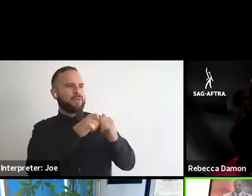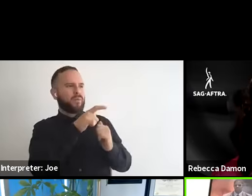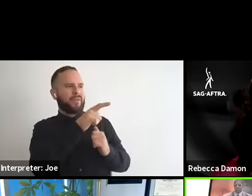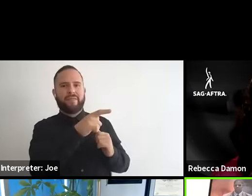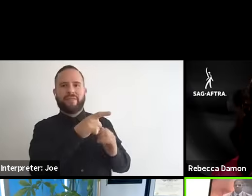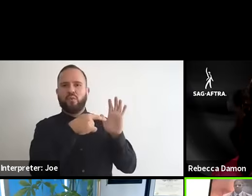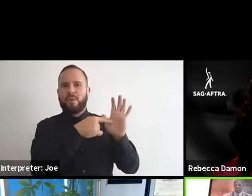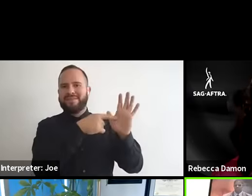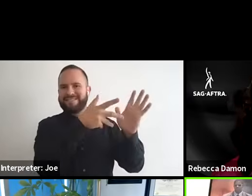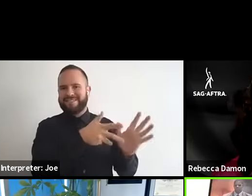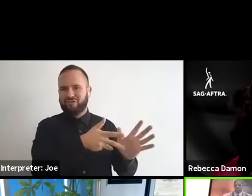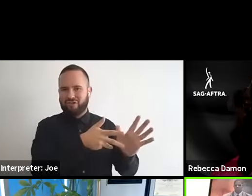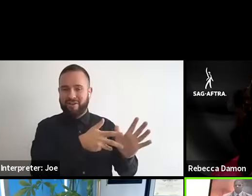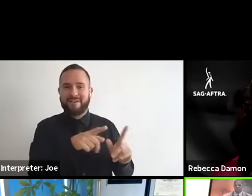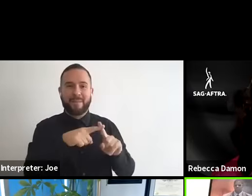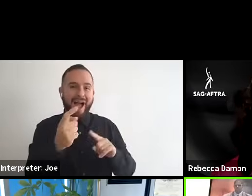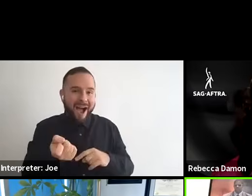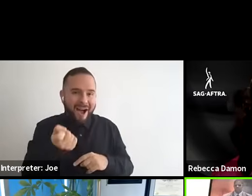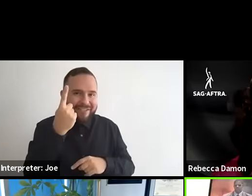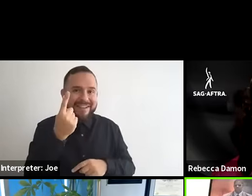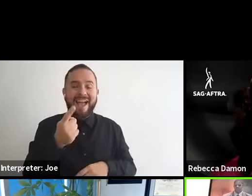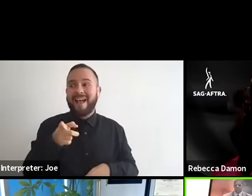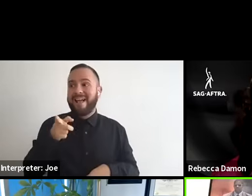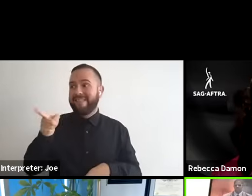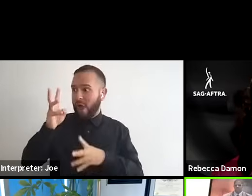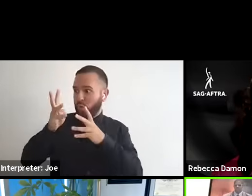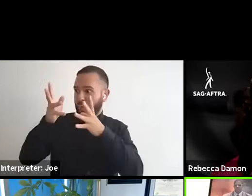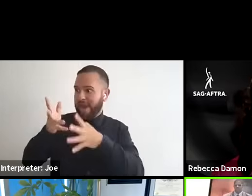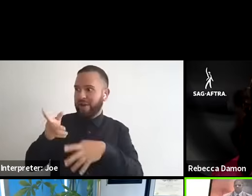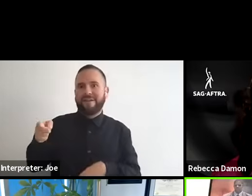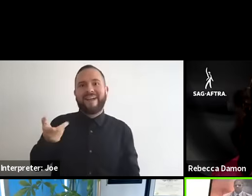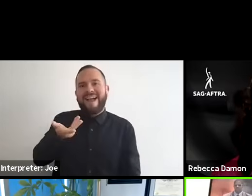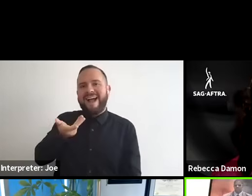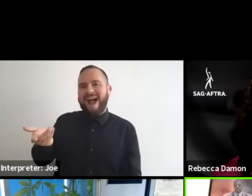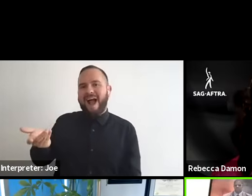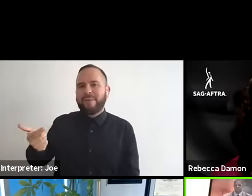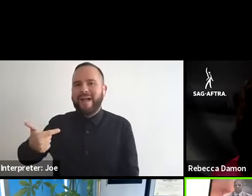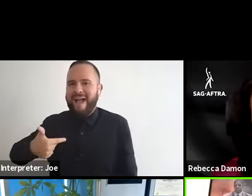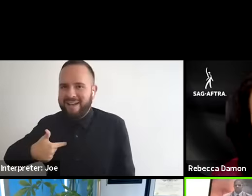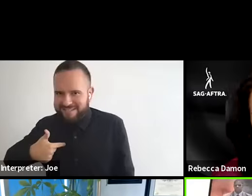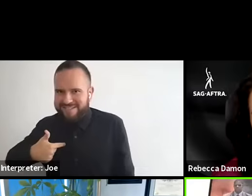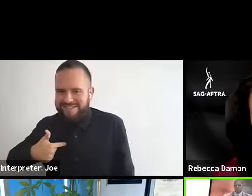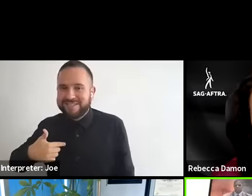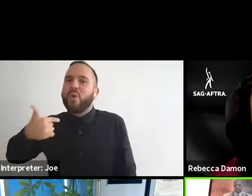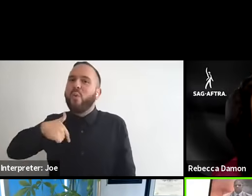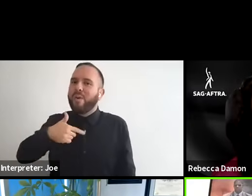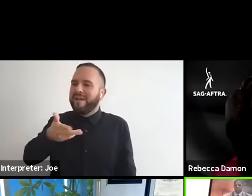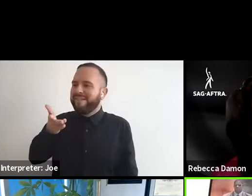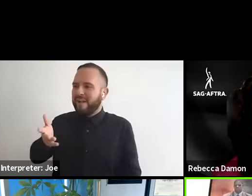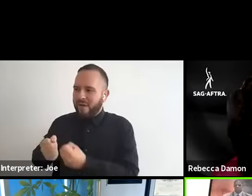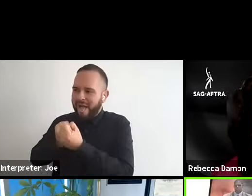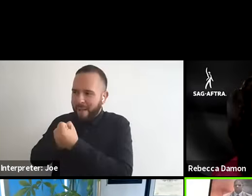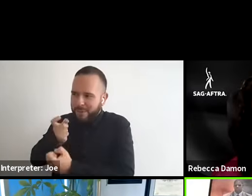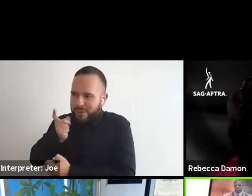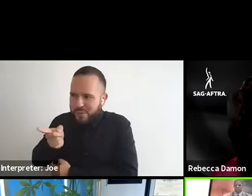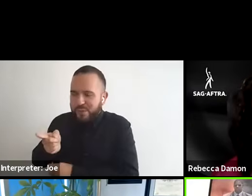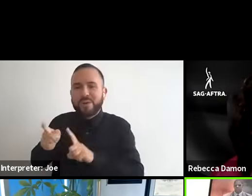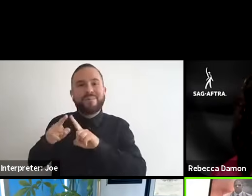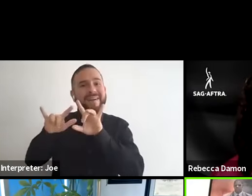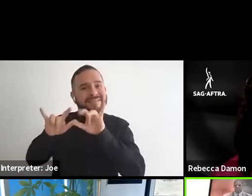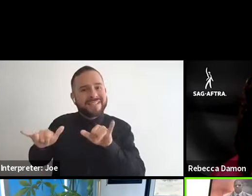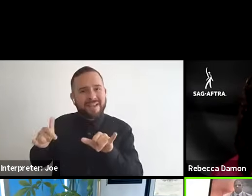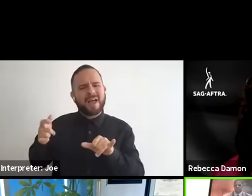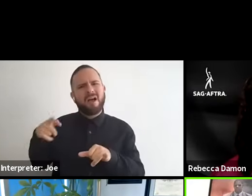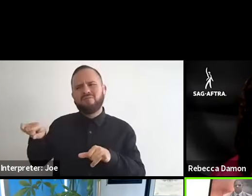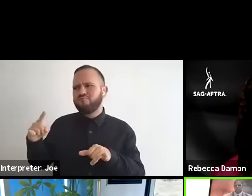us to do a job. So our job is to service you. Our job is to help you. But at the same time, you want to come to the table with, hey,